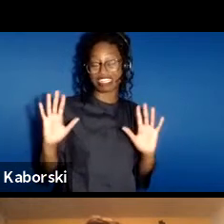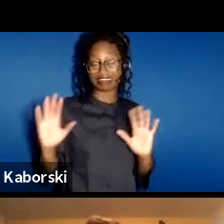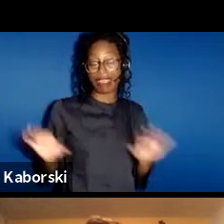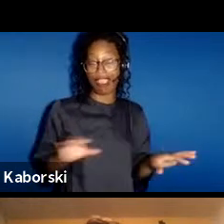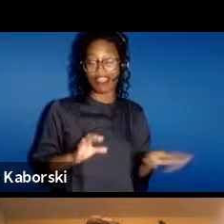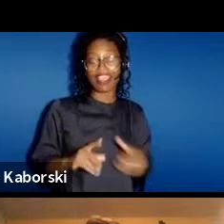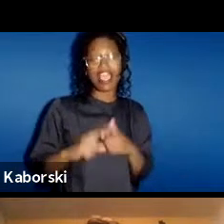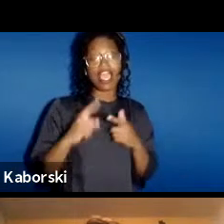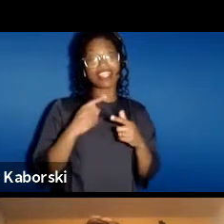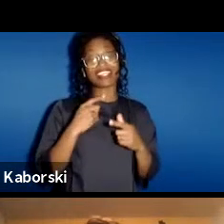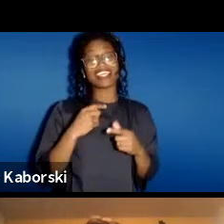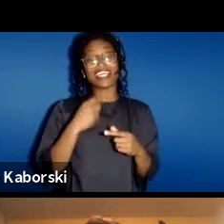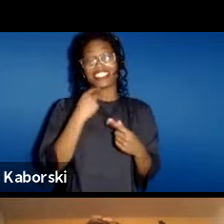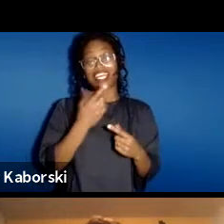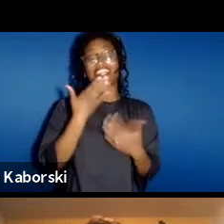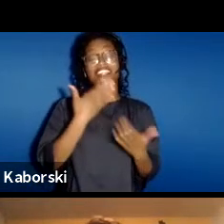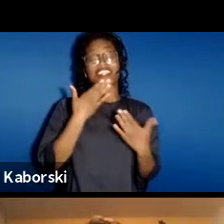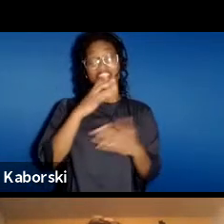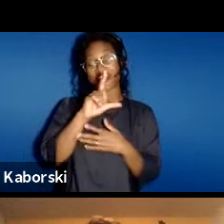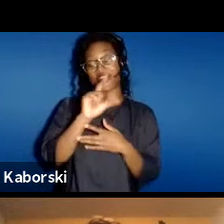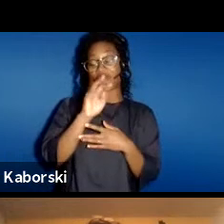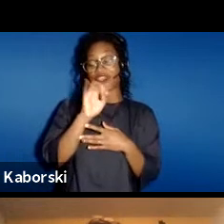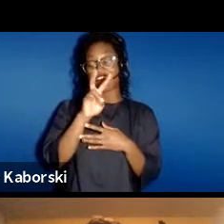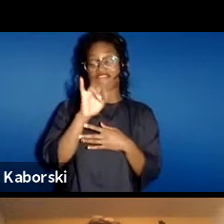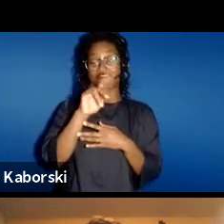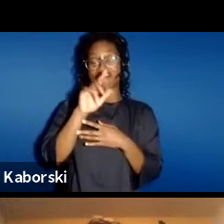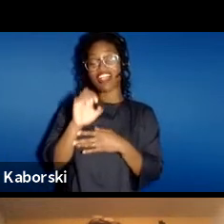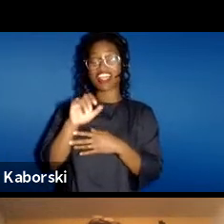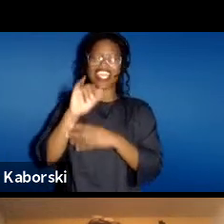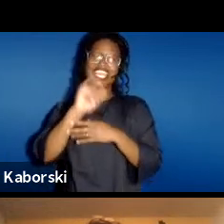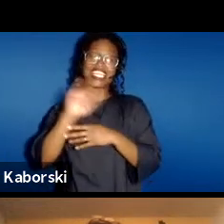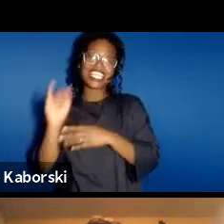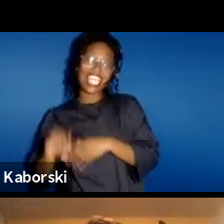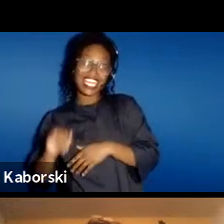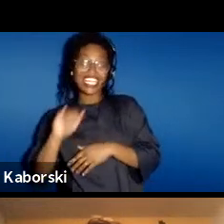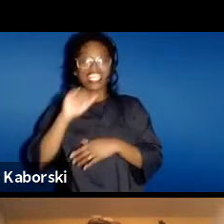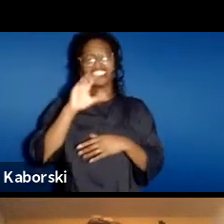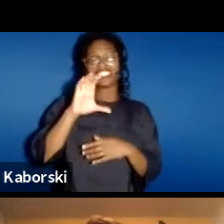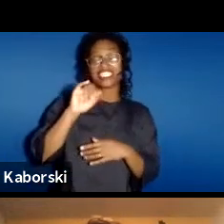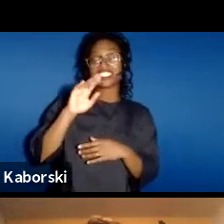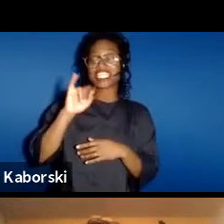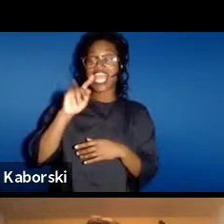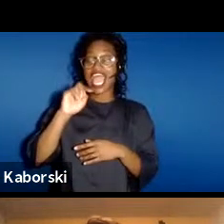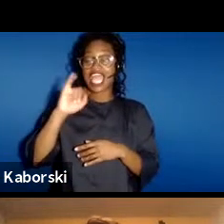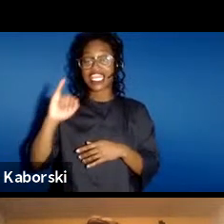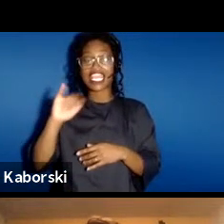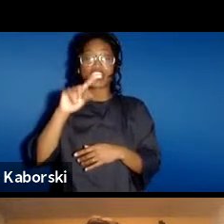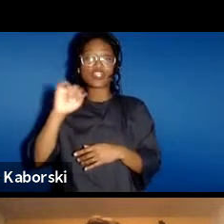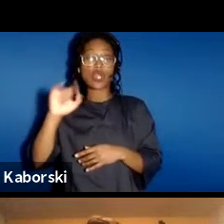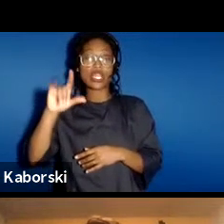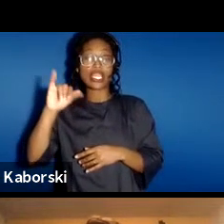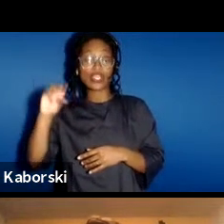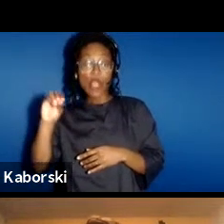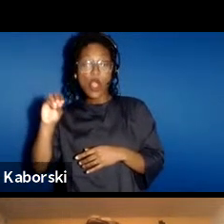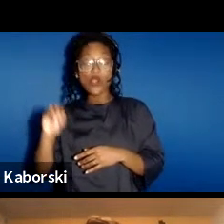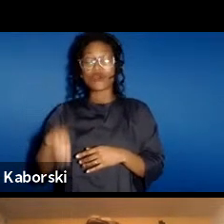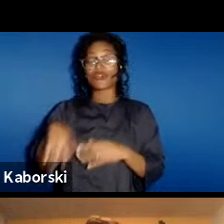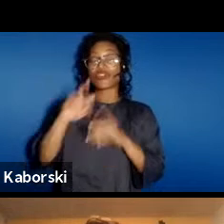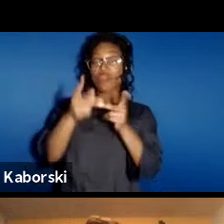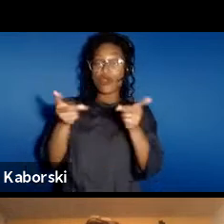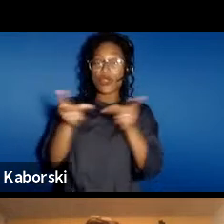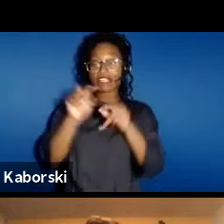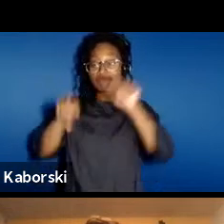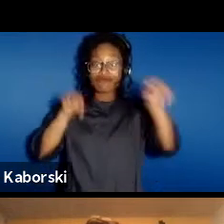out to our Louisville, Indianapolis, Cincinnati, and Toledo locations, letting you guys know if you haven't been to a Millcraft